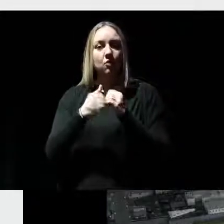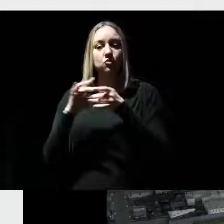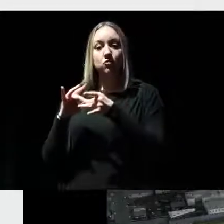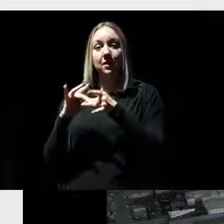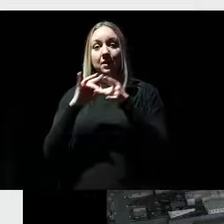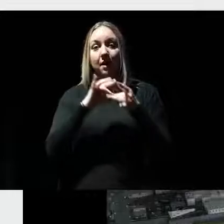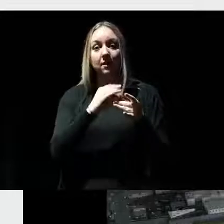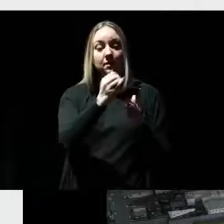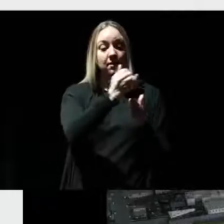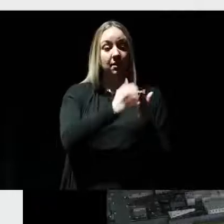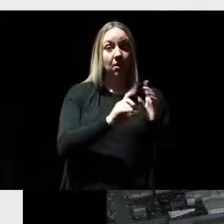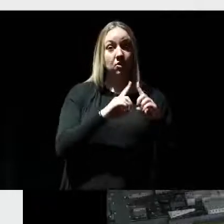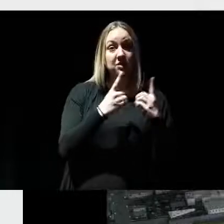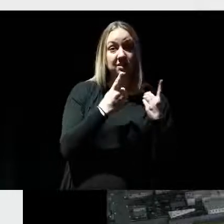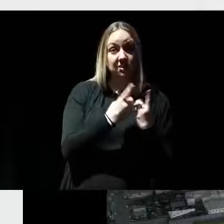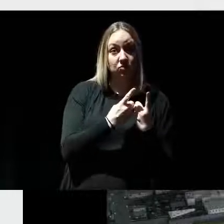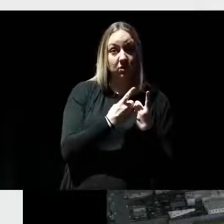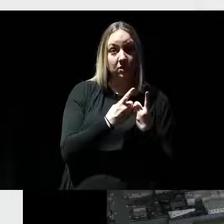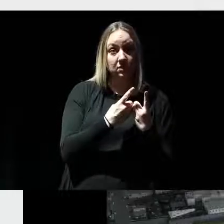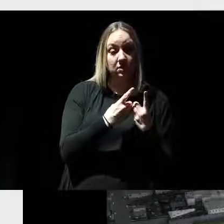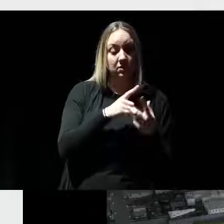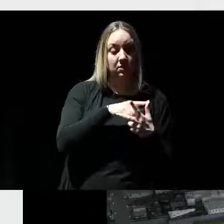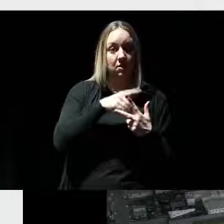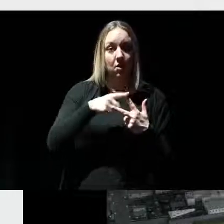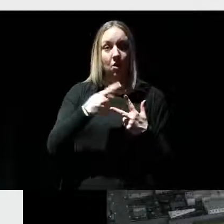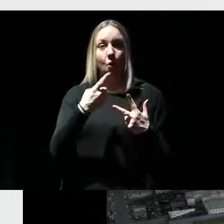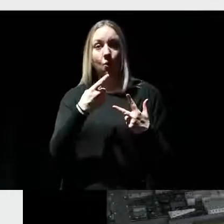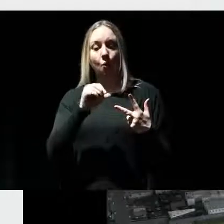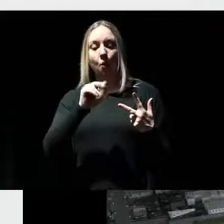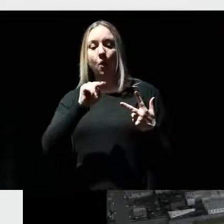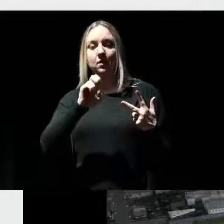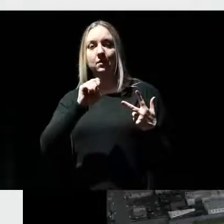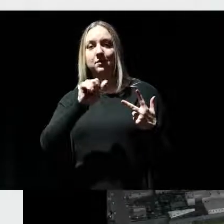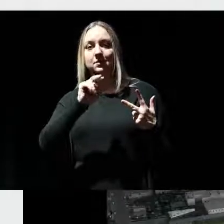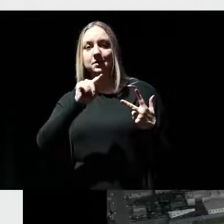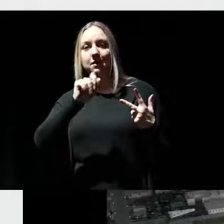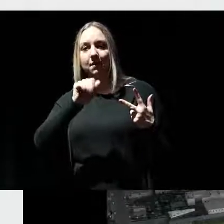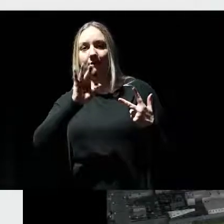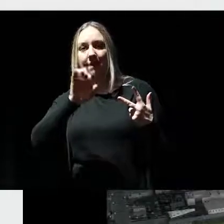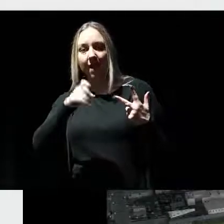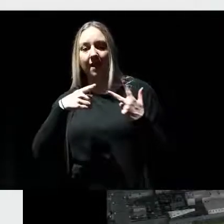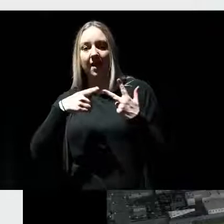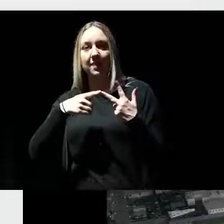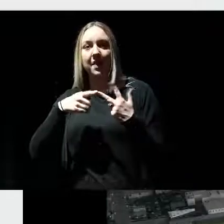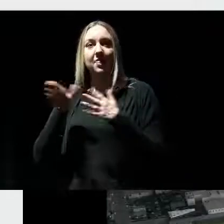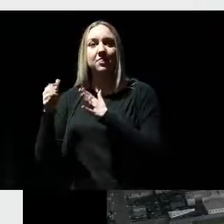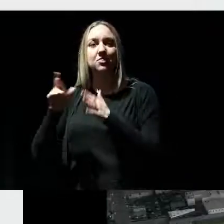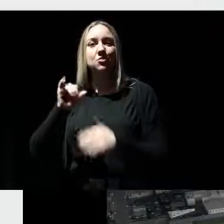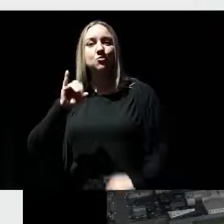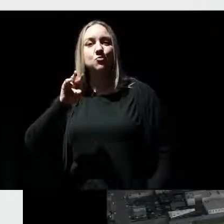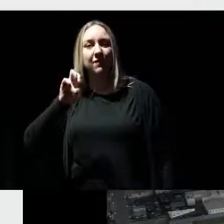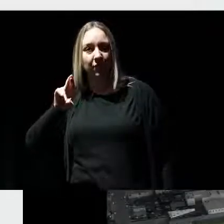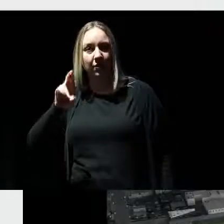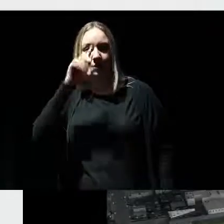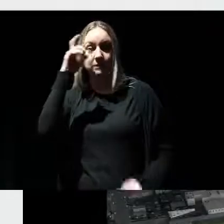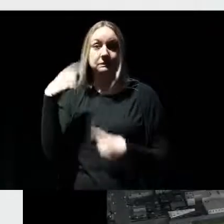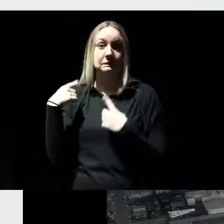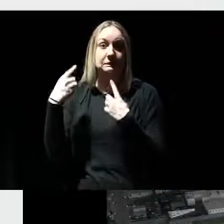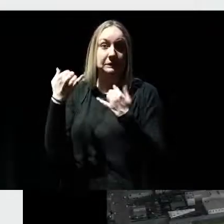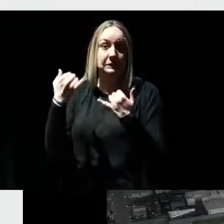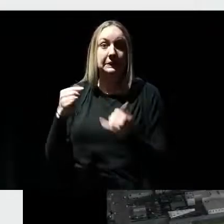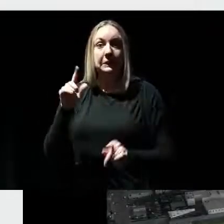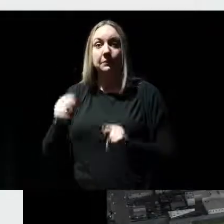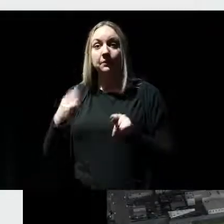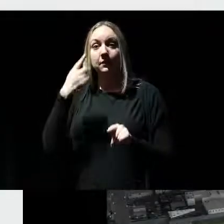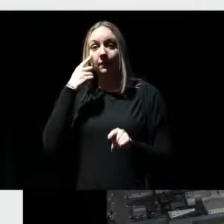District, One Santa Fe, and the way in which the river, which has up until recently been thought of as mostly